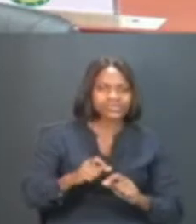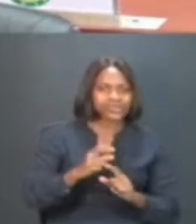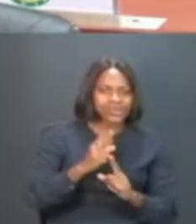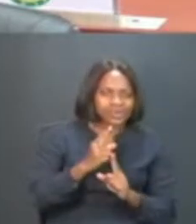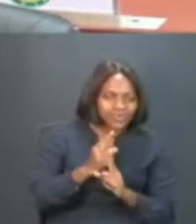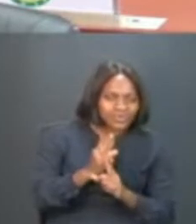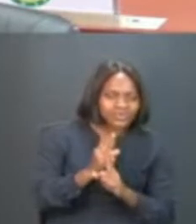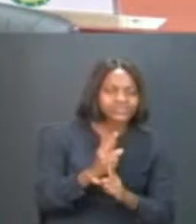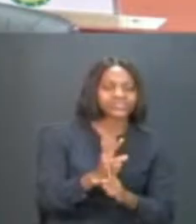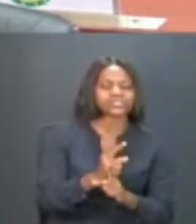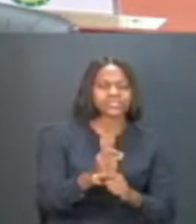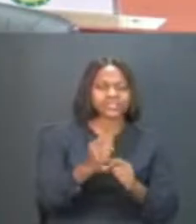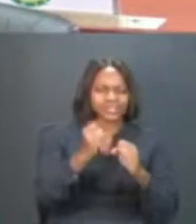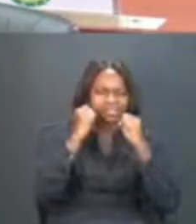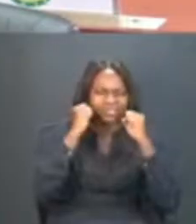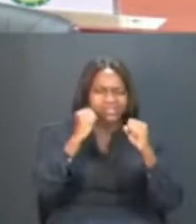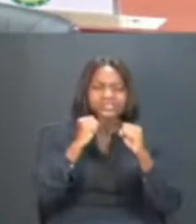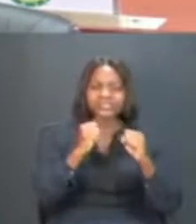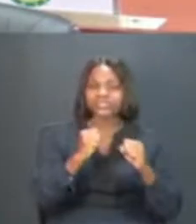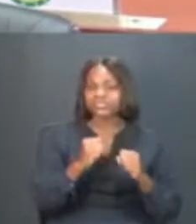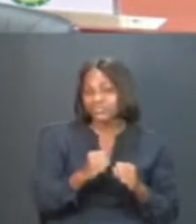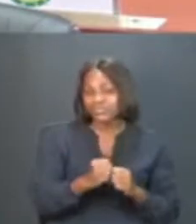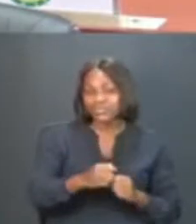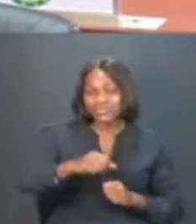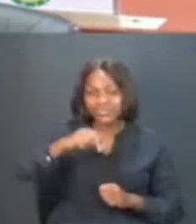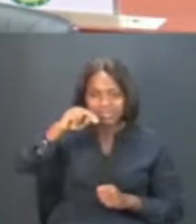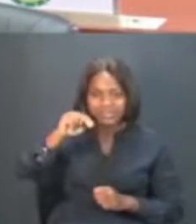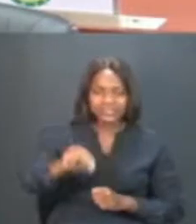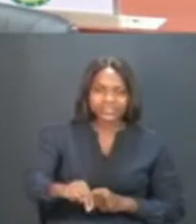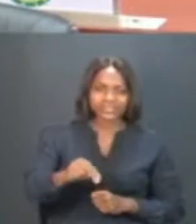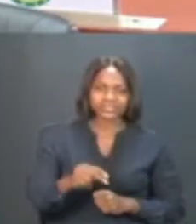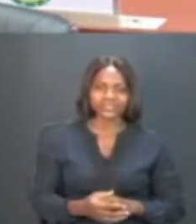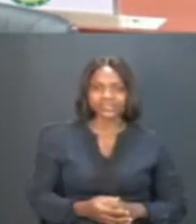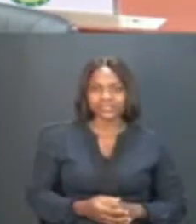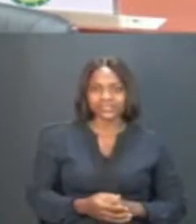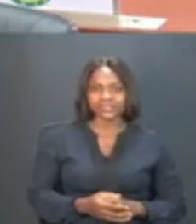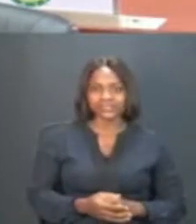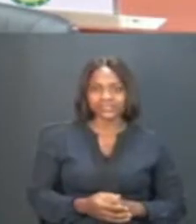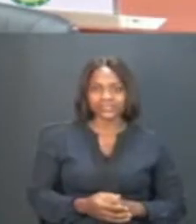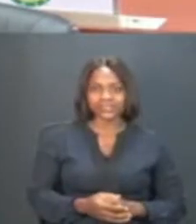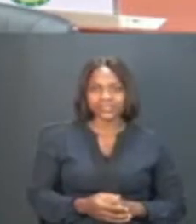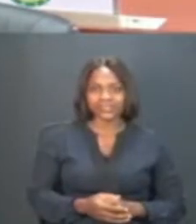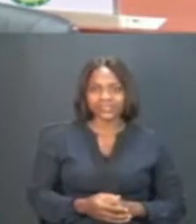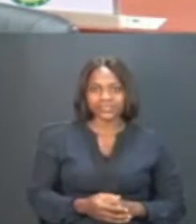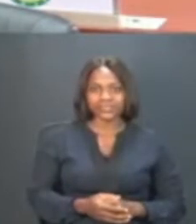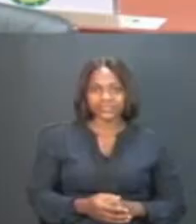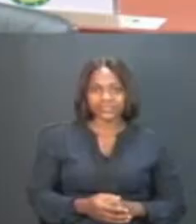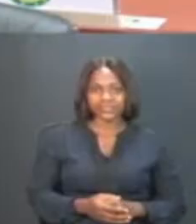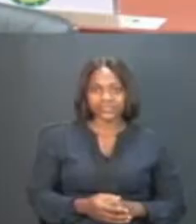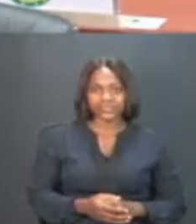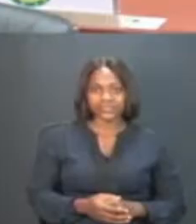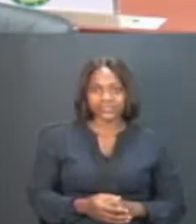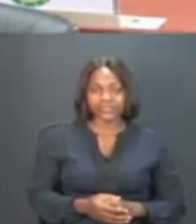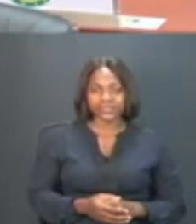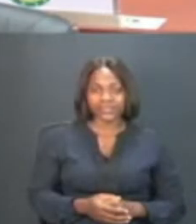vigorous, and give it all the seriousness that it deserves. While we ensure